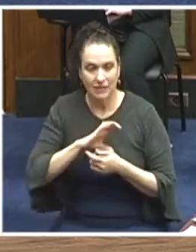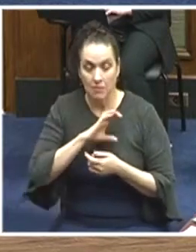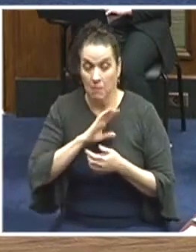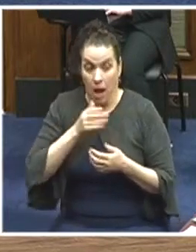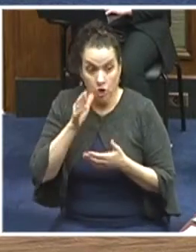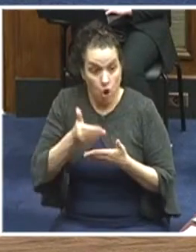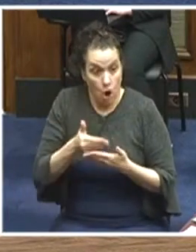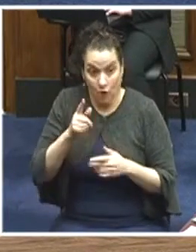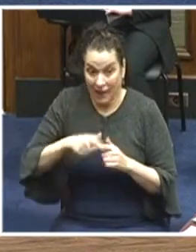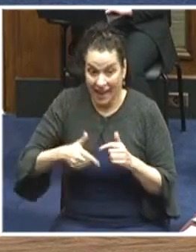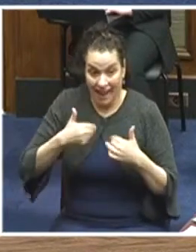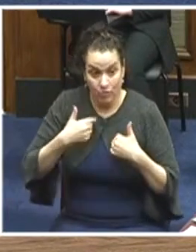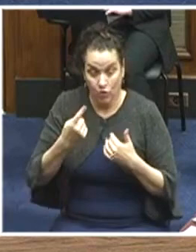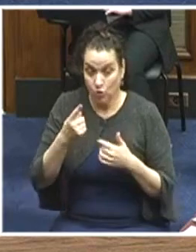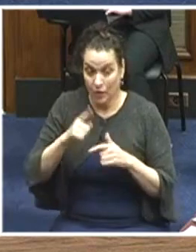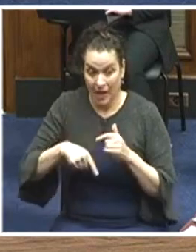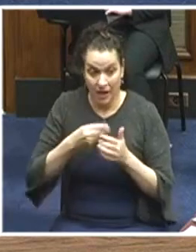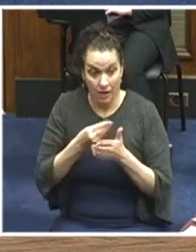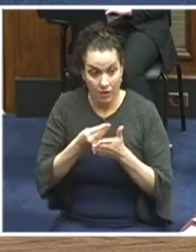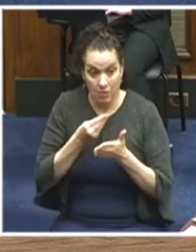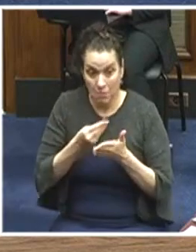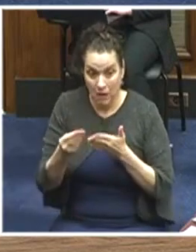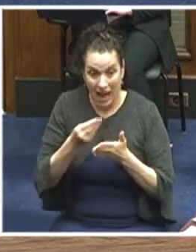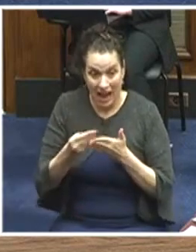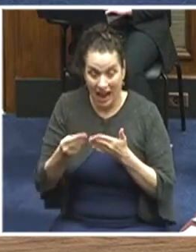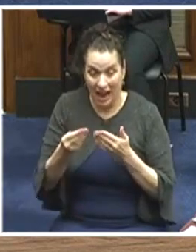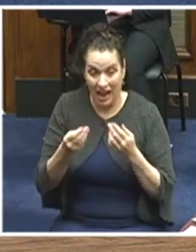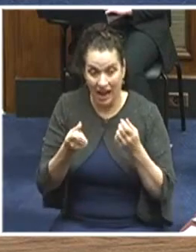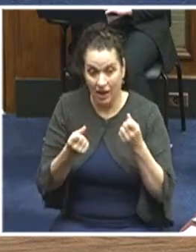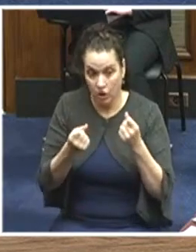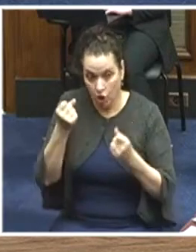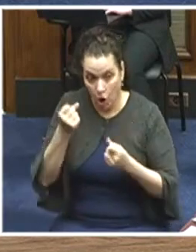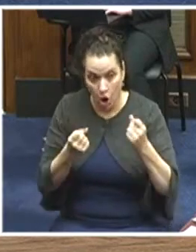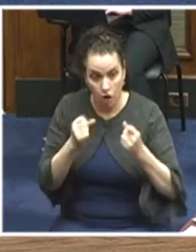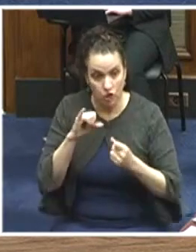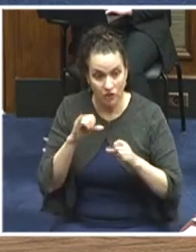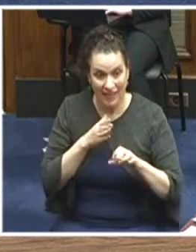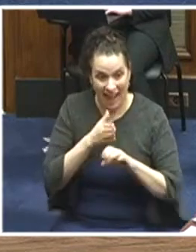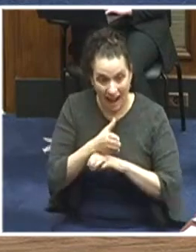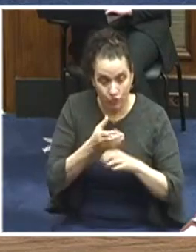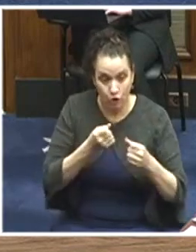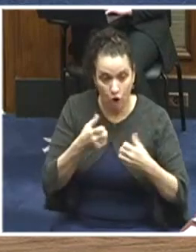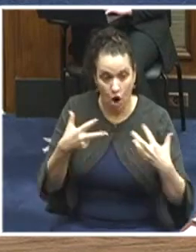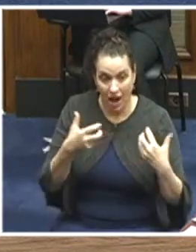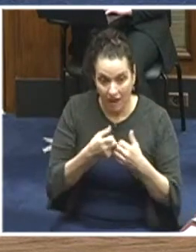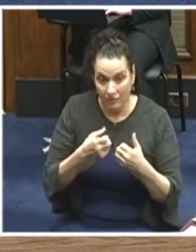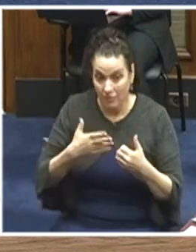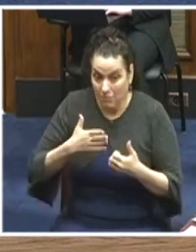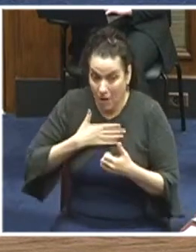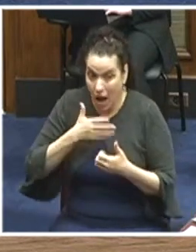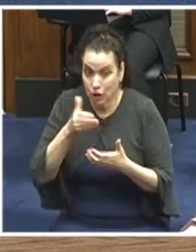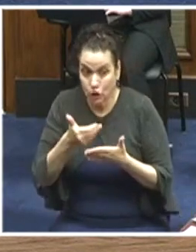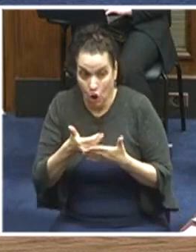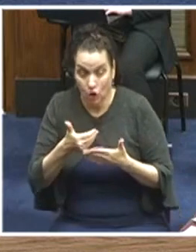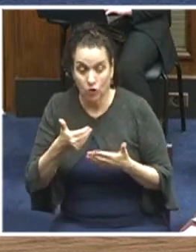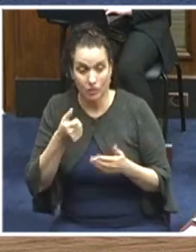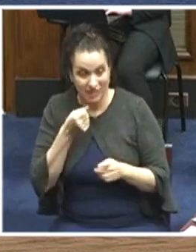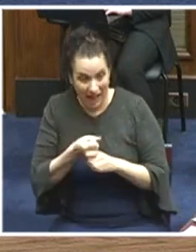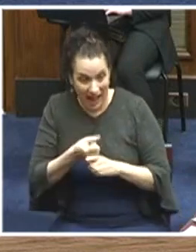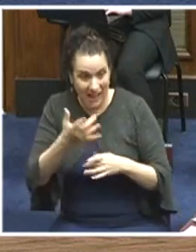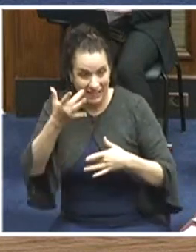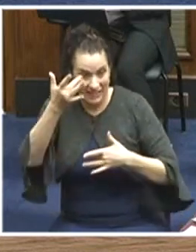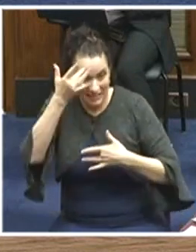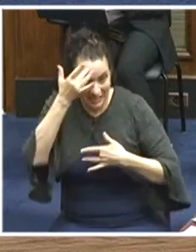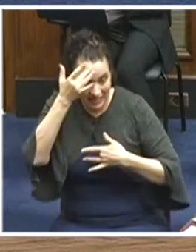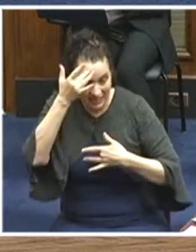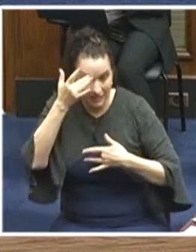buy auto insurance after the car accident. My daughter managed to get sick with cancer. She's had that accident.